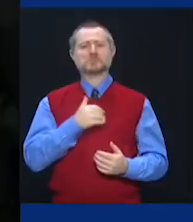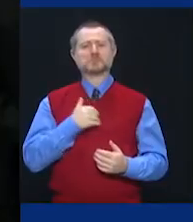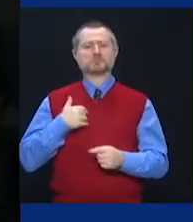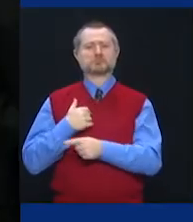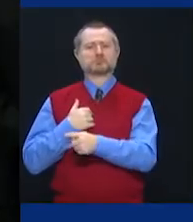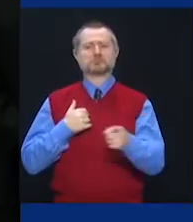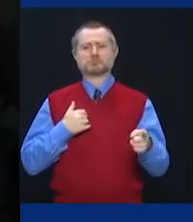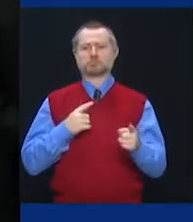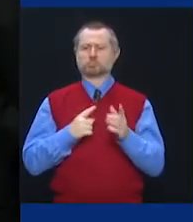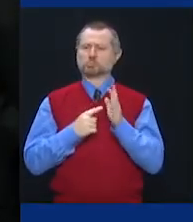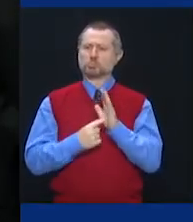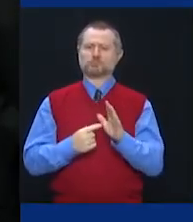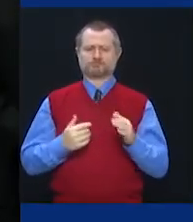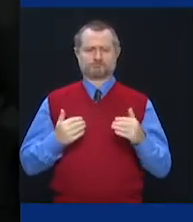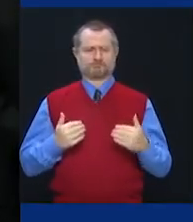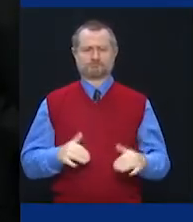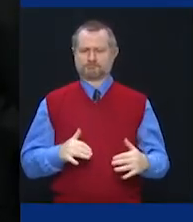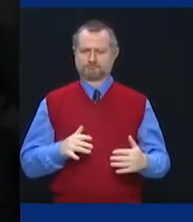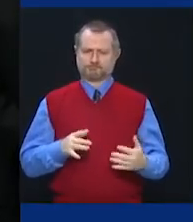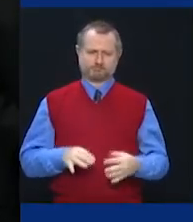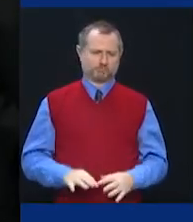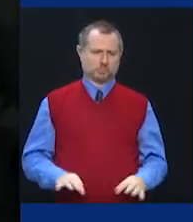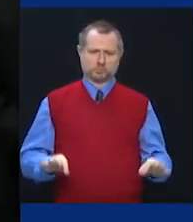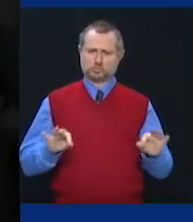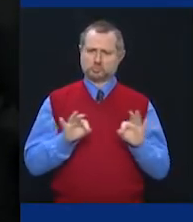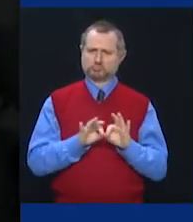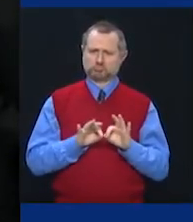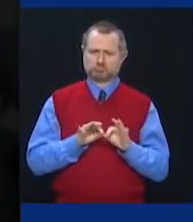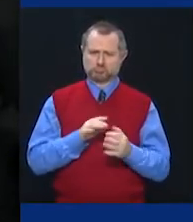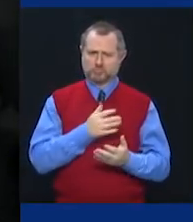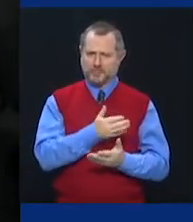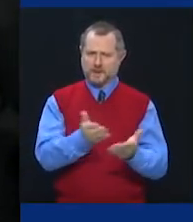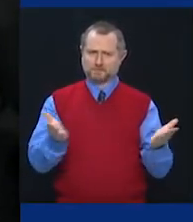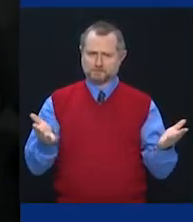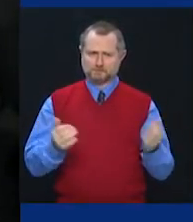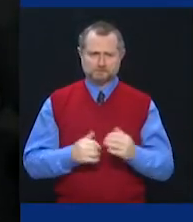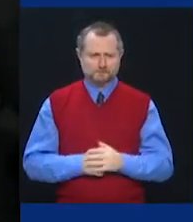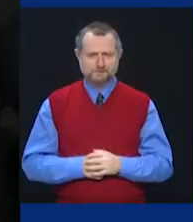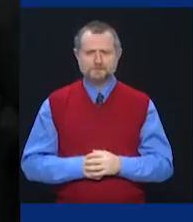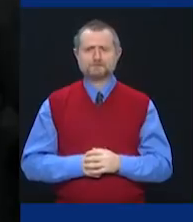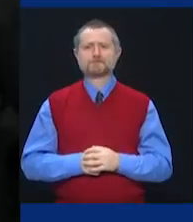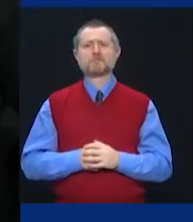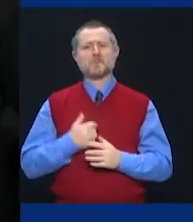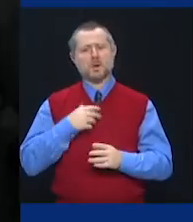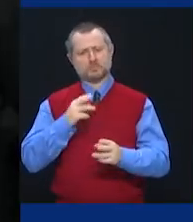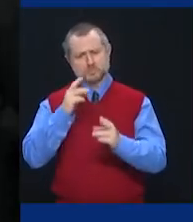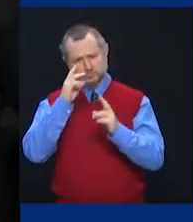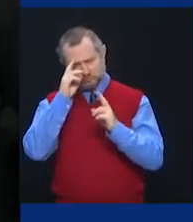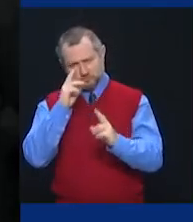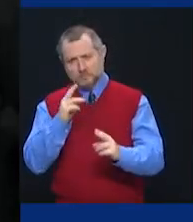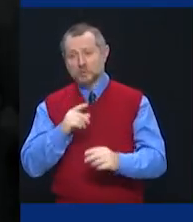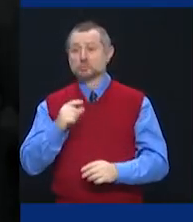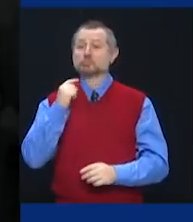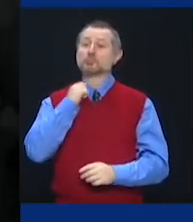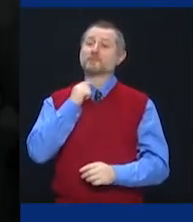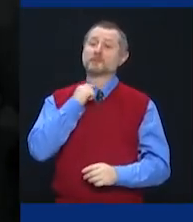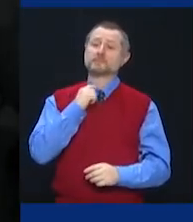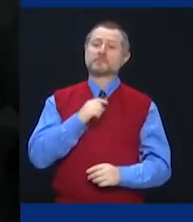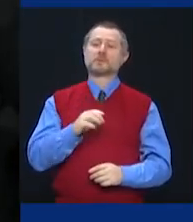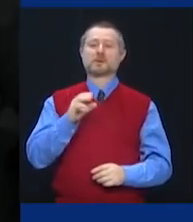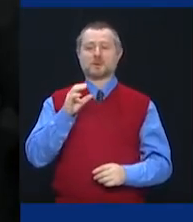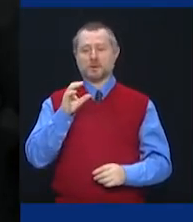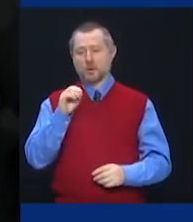today. And let me acknowledge them myself out of respect. Reverend Cockfield, Bishop Calvin